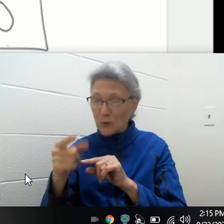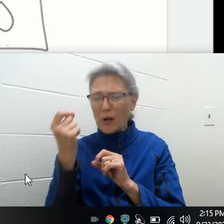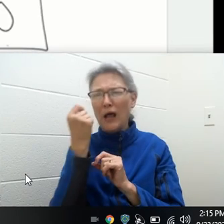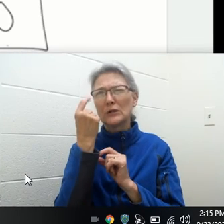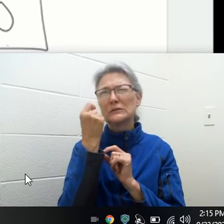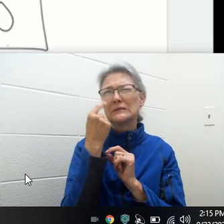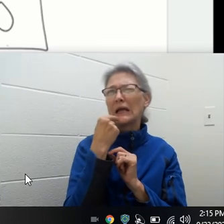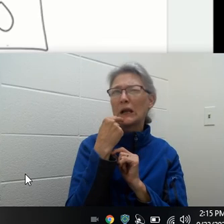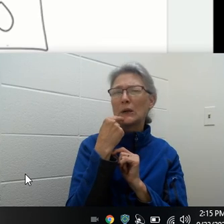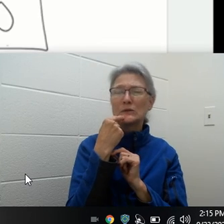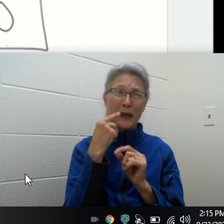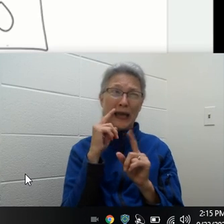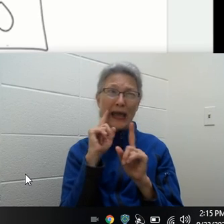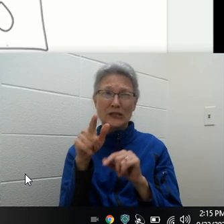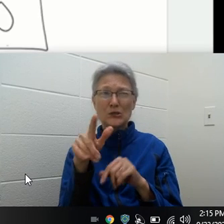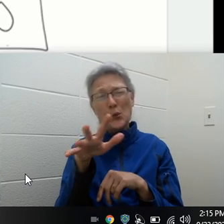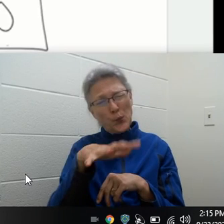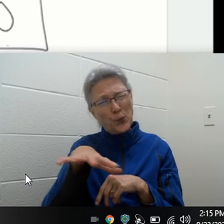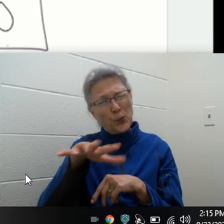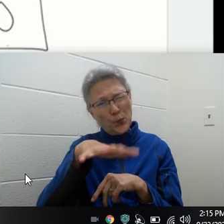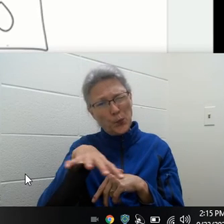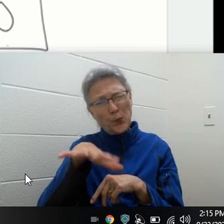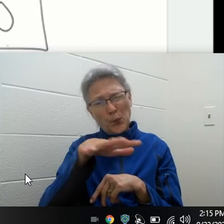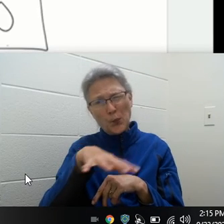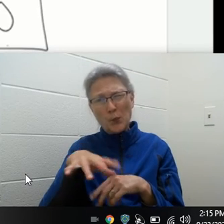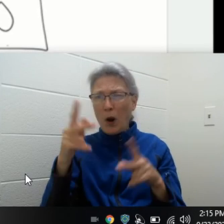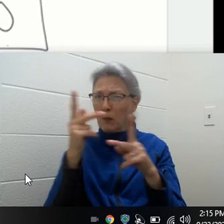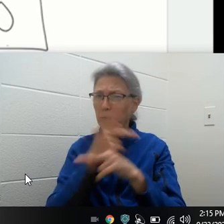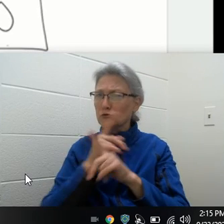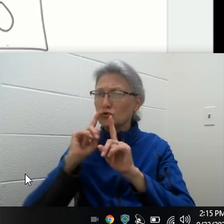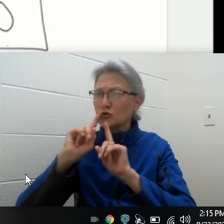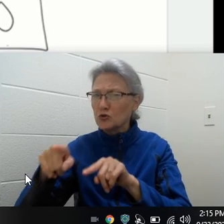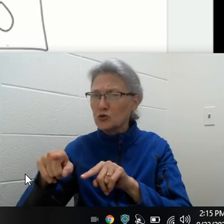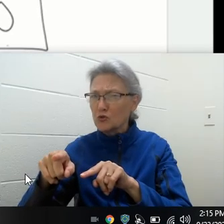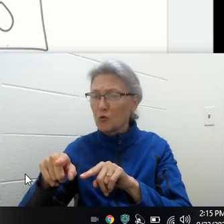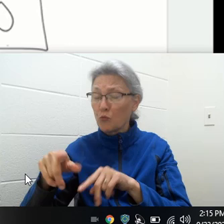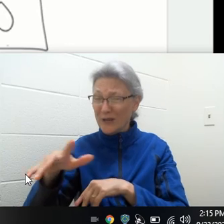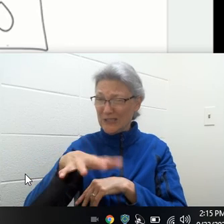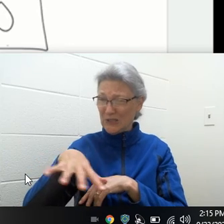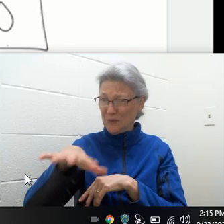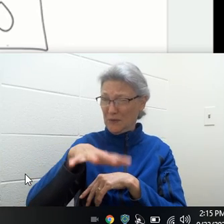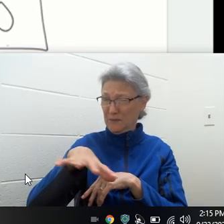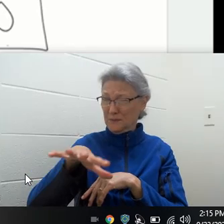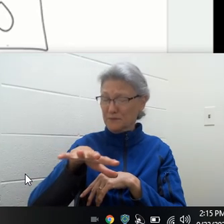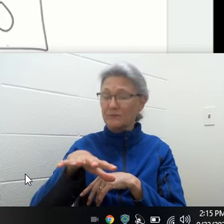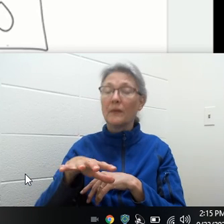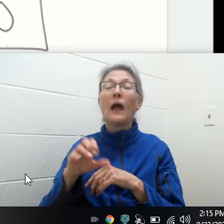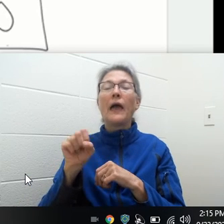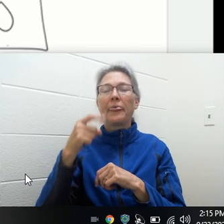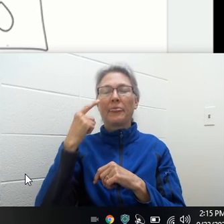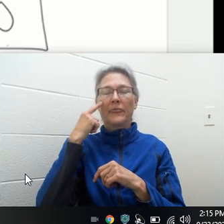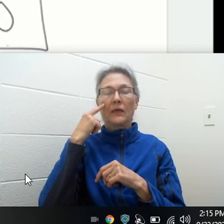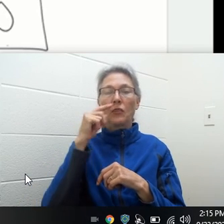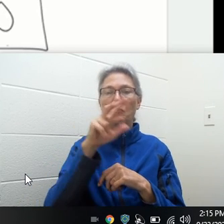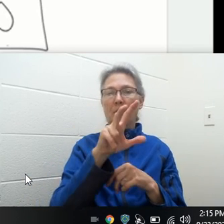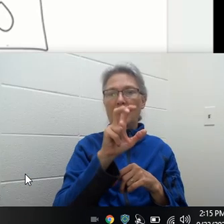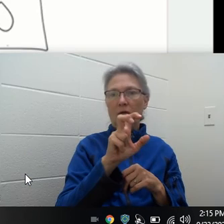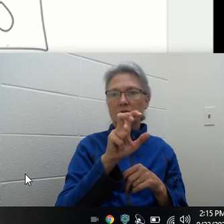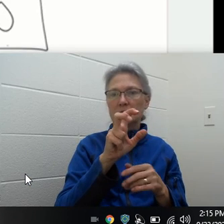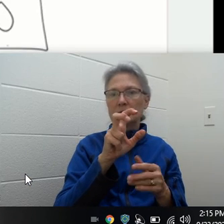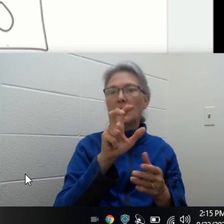thinking. Was my answer, my solution or product, reasonable? And I think that